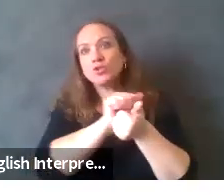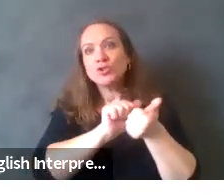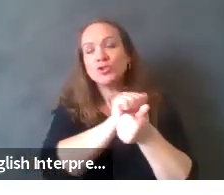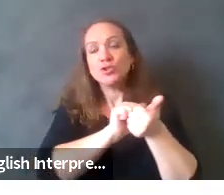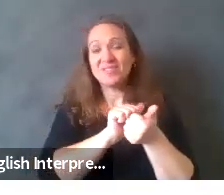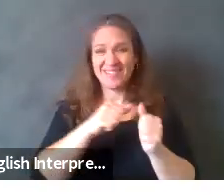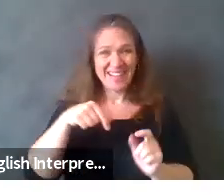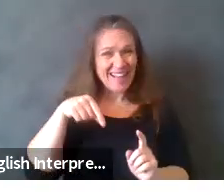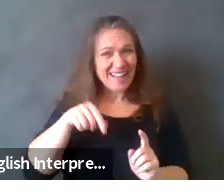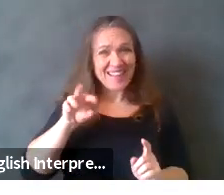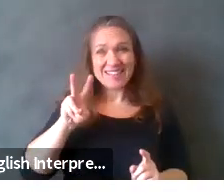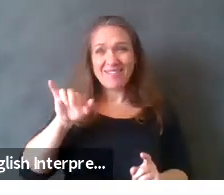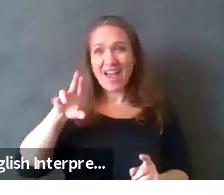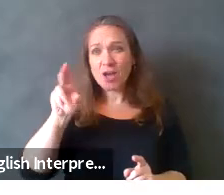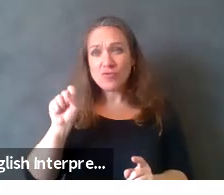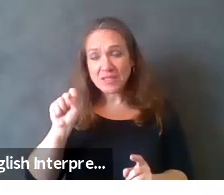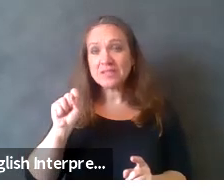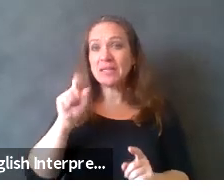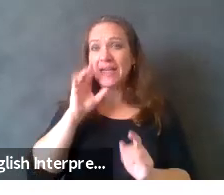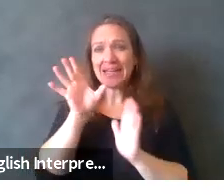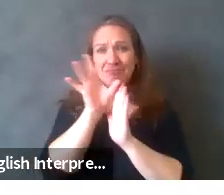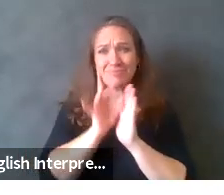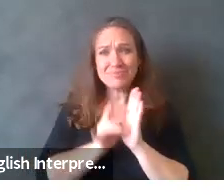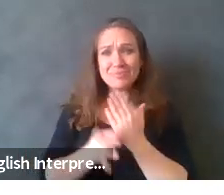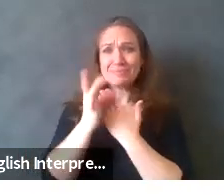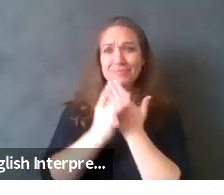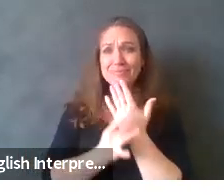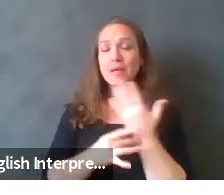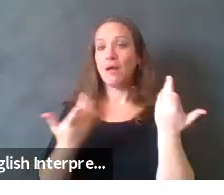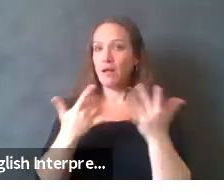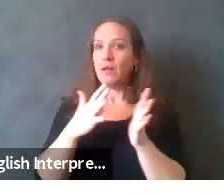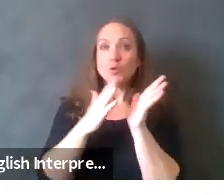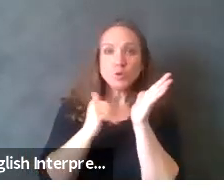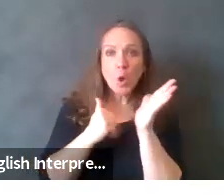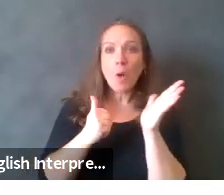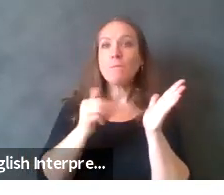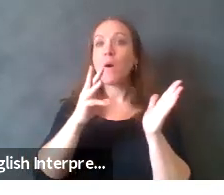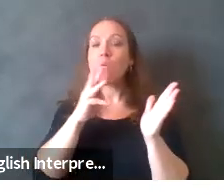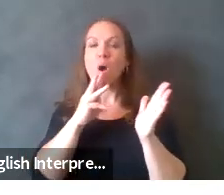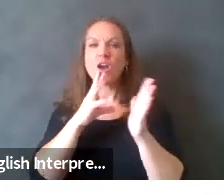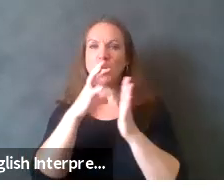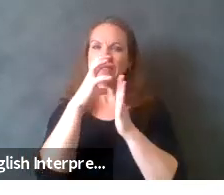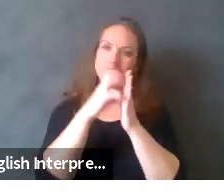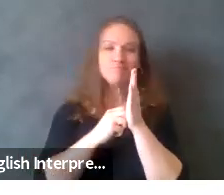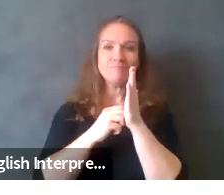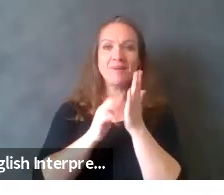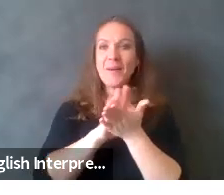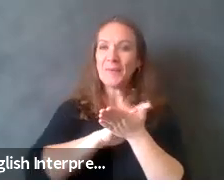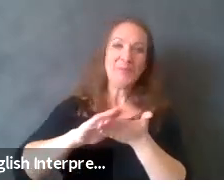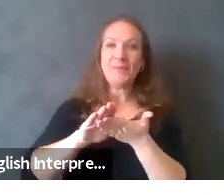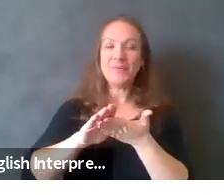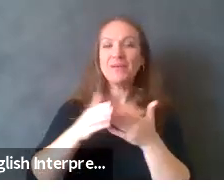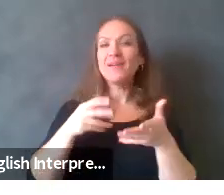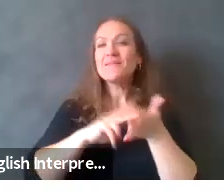virus has a little fat molecule covering, and the soap and water will break that covering and won't allow the molecule